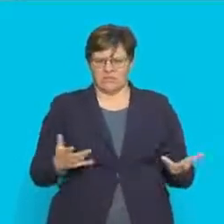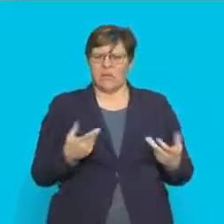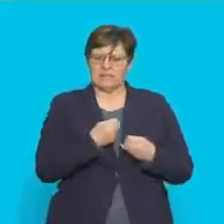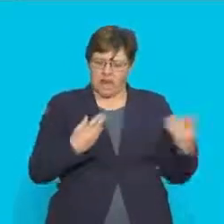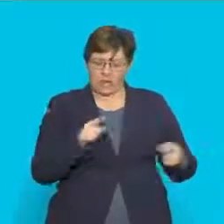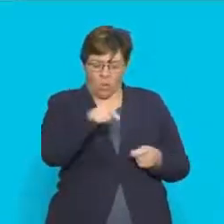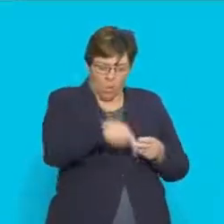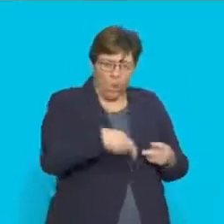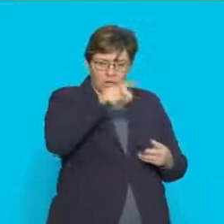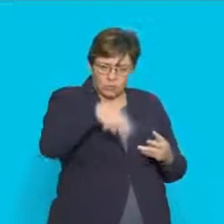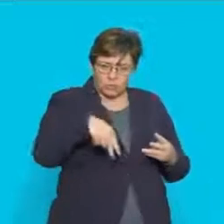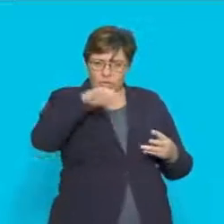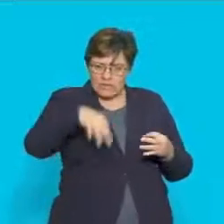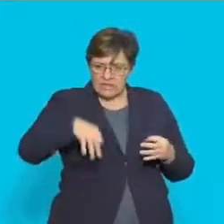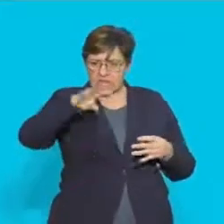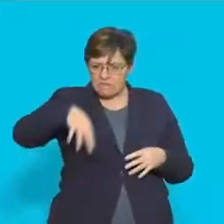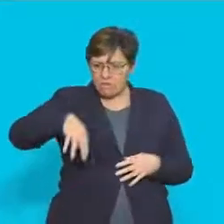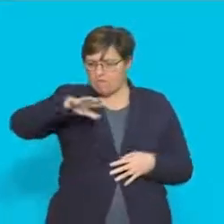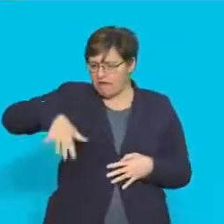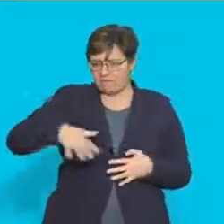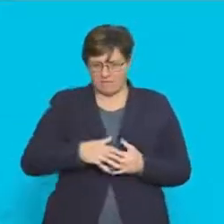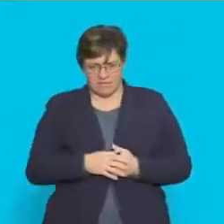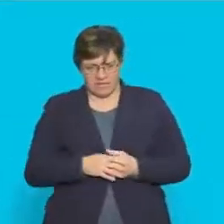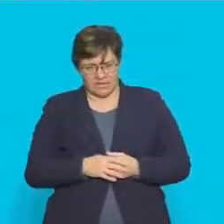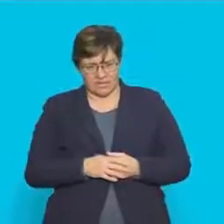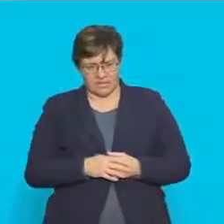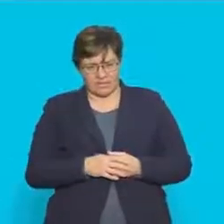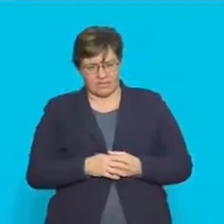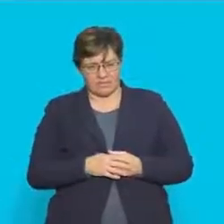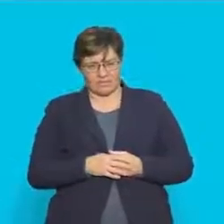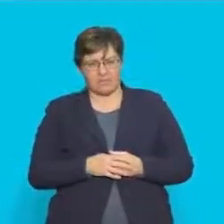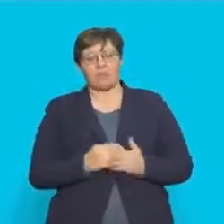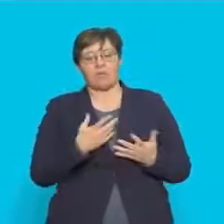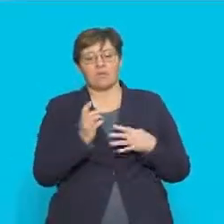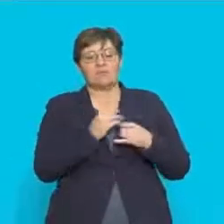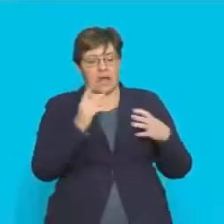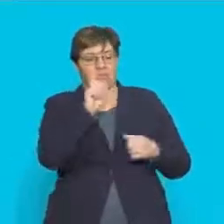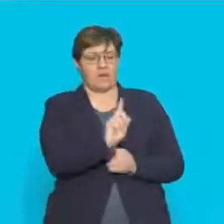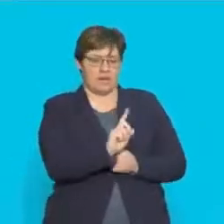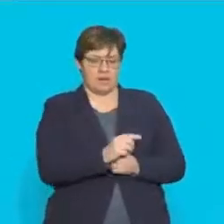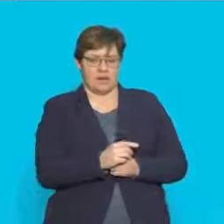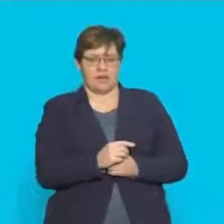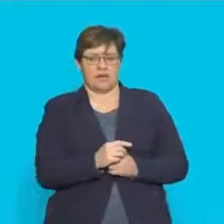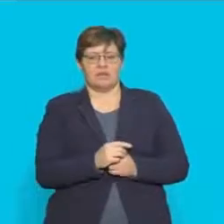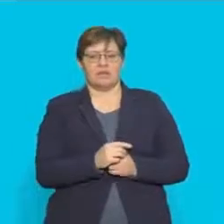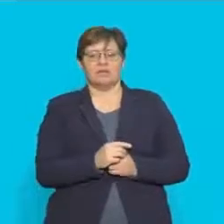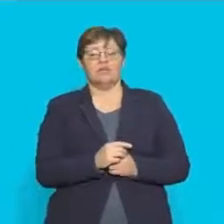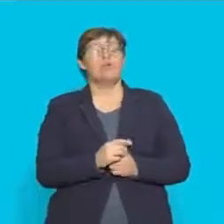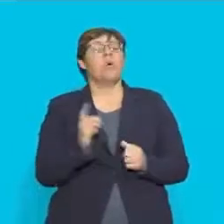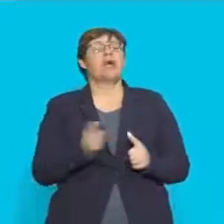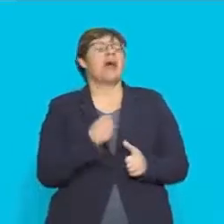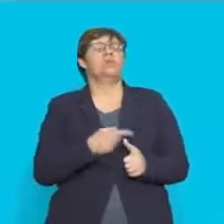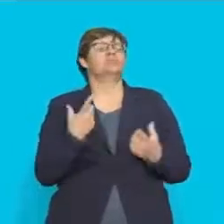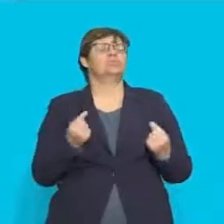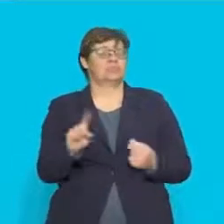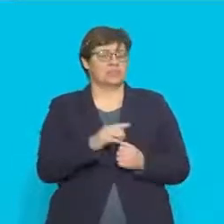2, because then it would really not make sense. What number is 0? And then also, what do you really do when you are